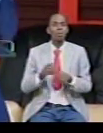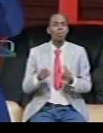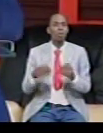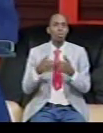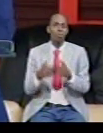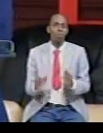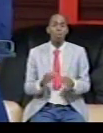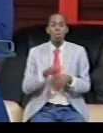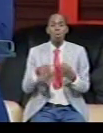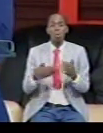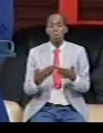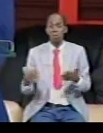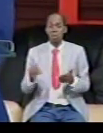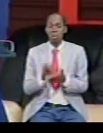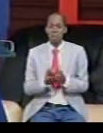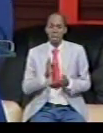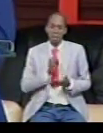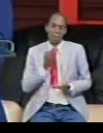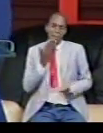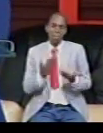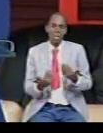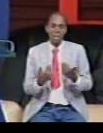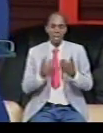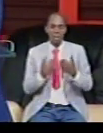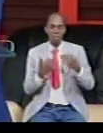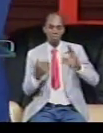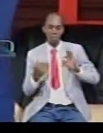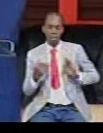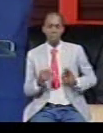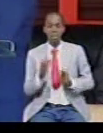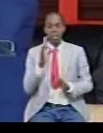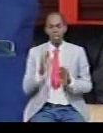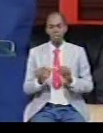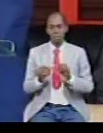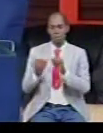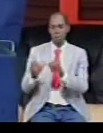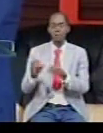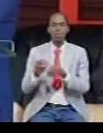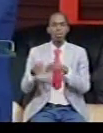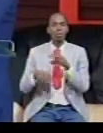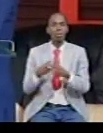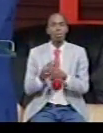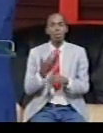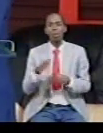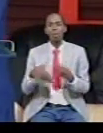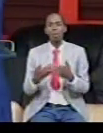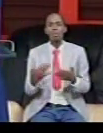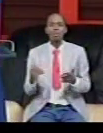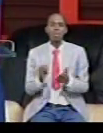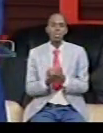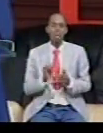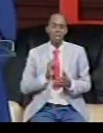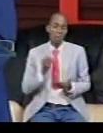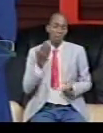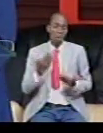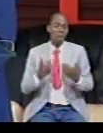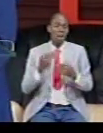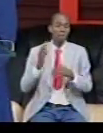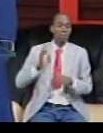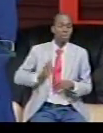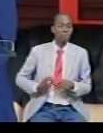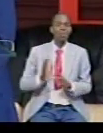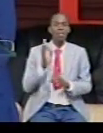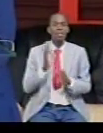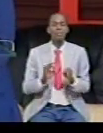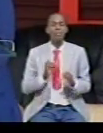gained if I remained in the world, all the things I would have gained if I remained in partnership with the people who do not